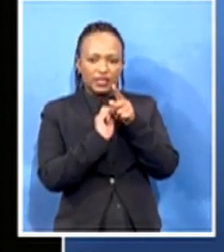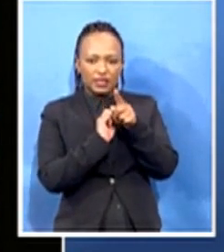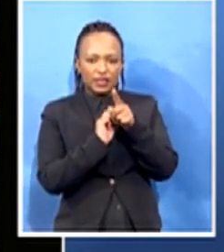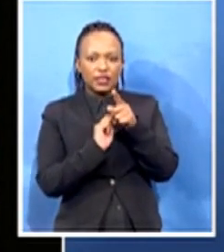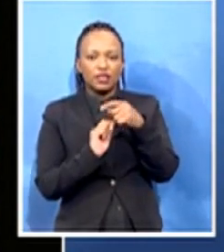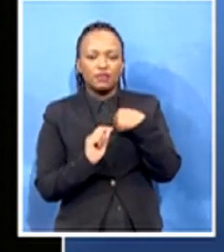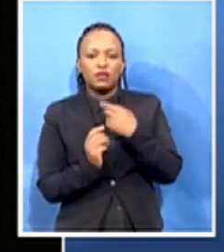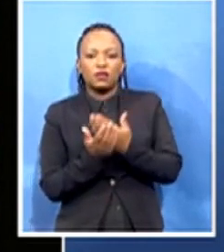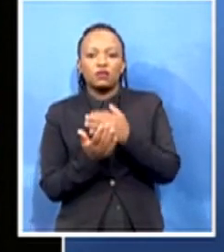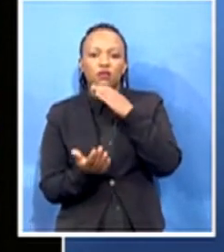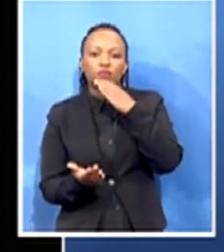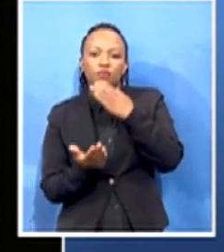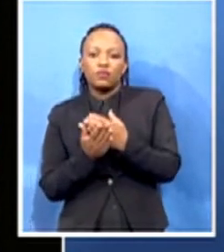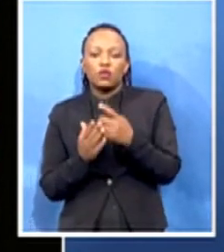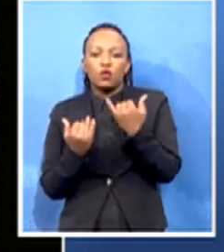beating